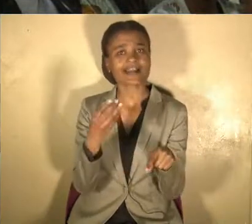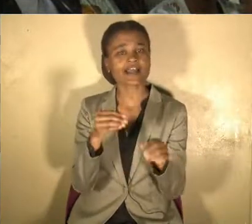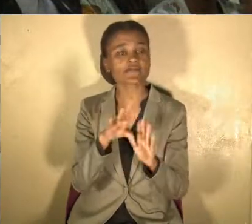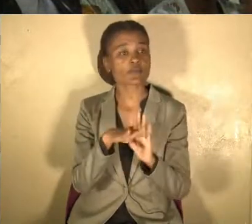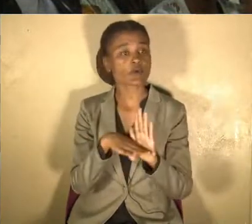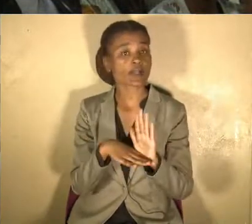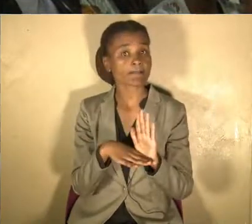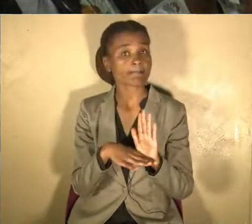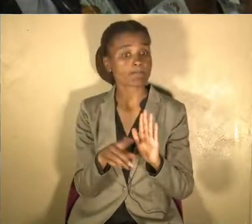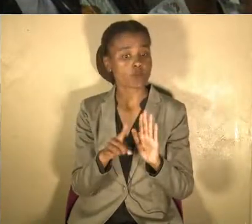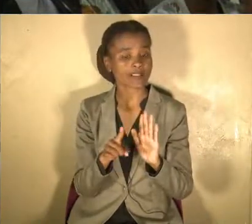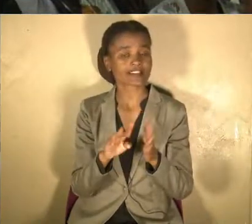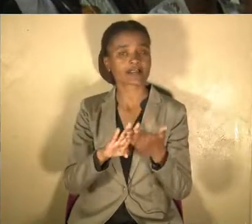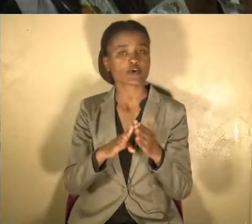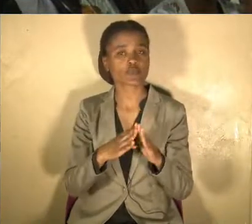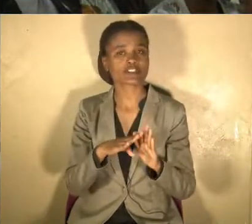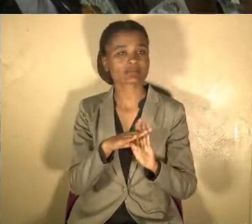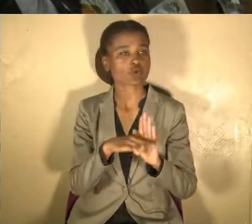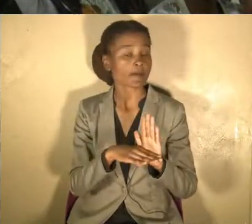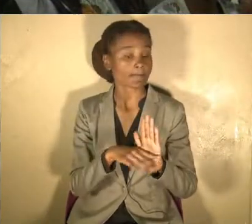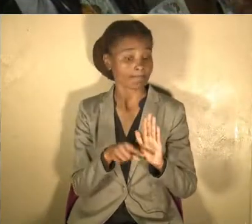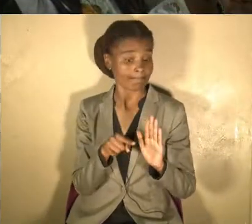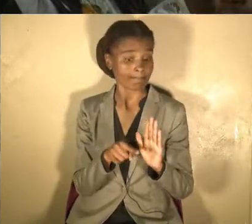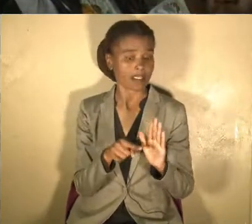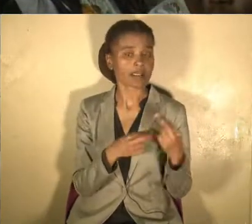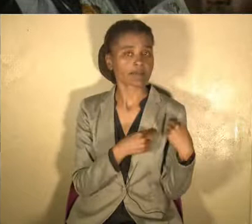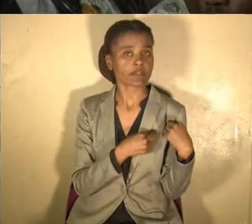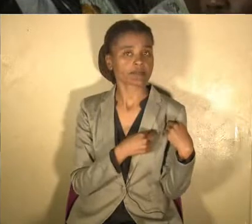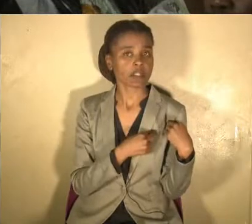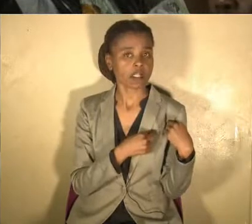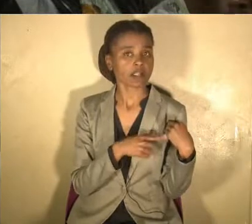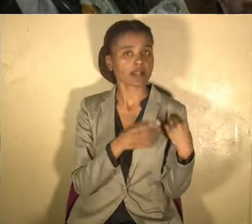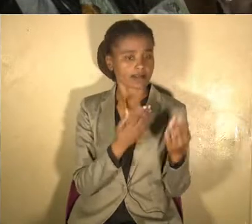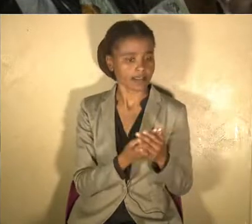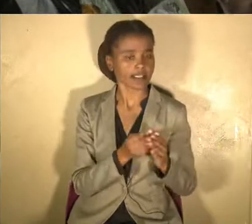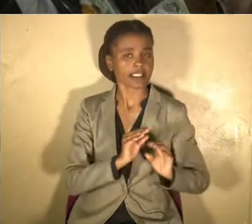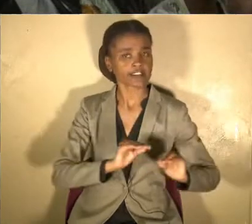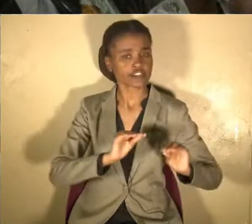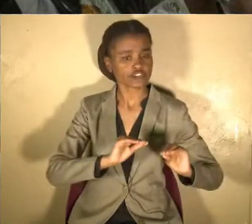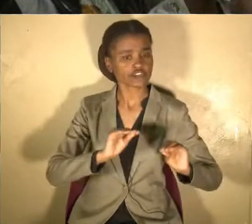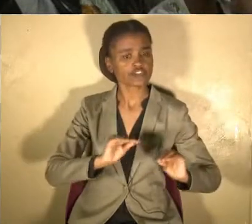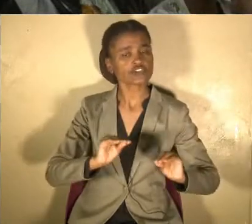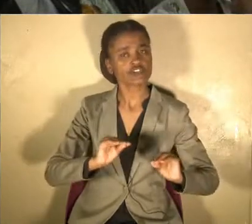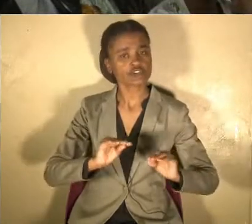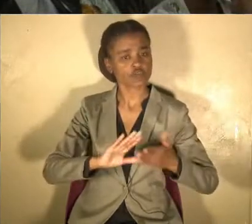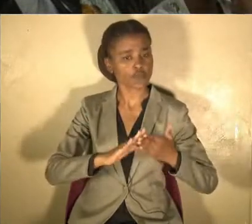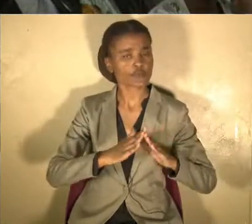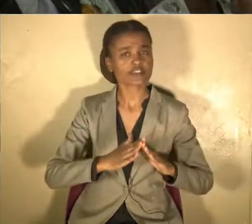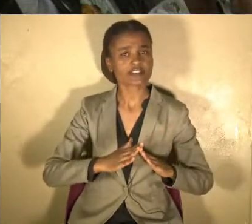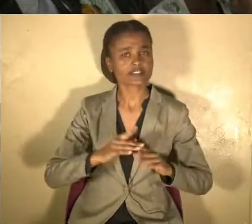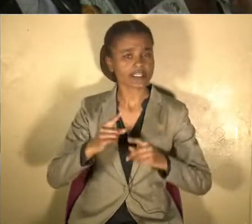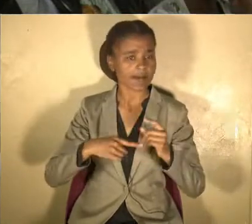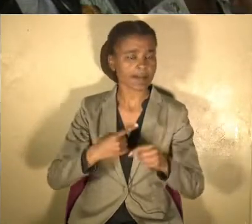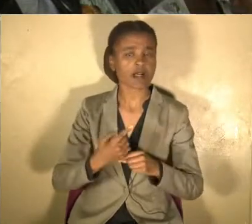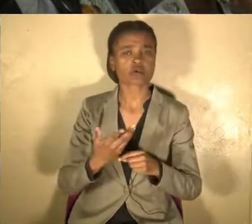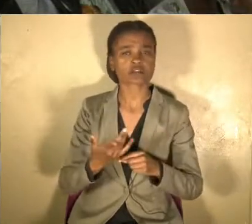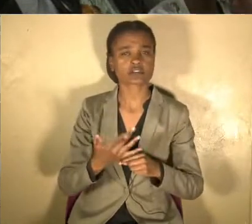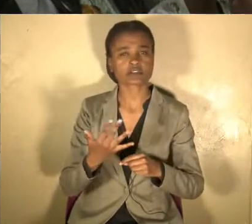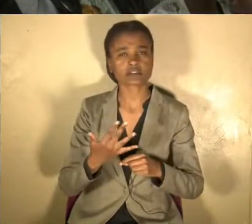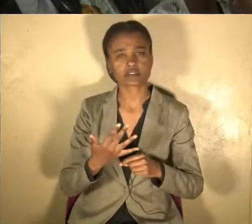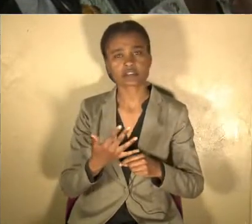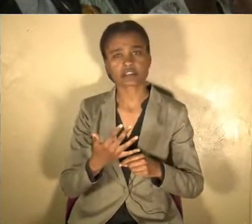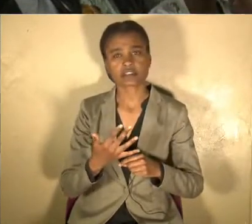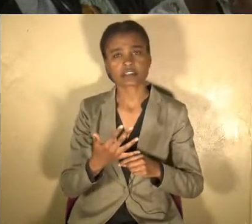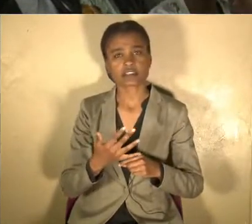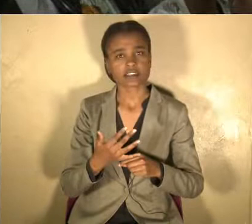ke community programs mo e leng gore di social worker di a tsamaya di a ruta community ka ntho engwe le